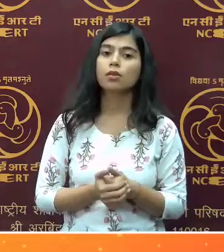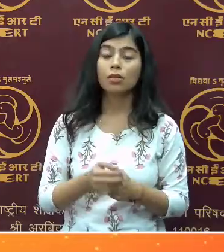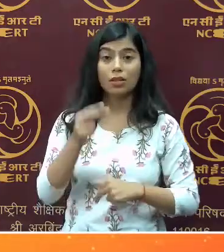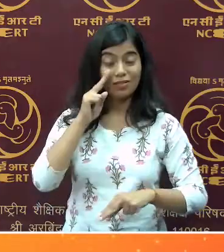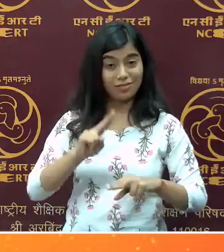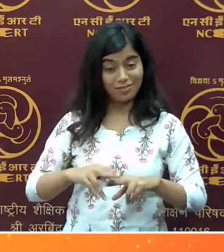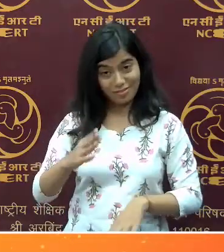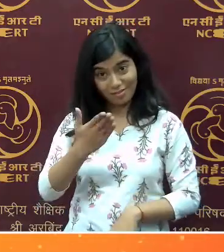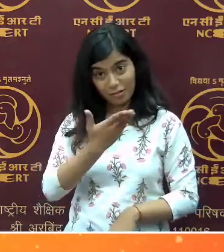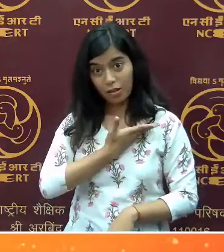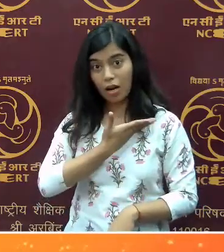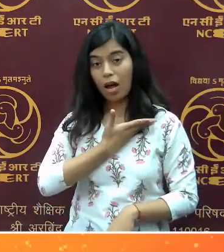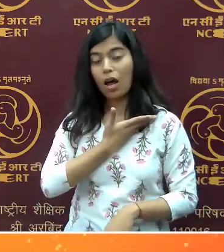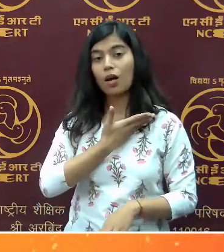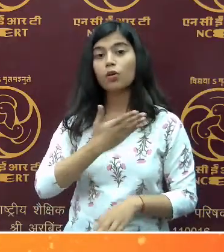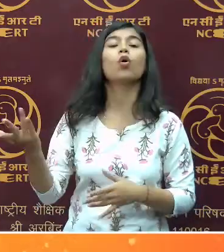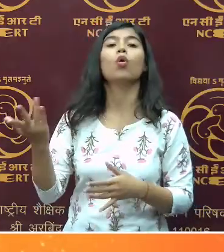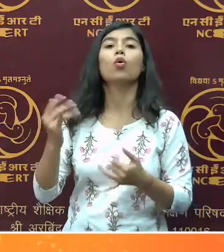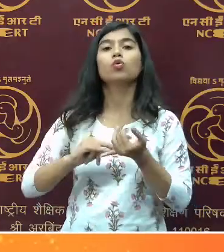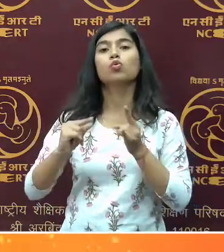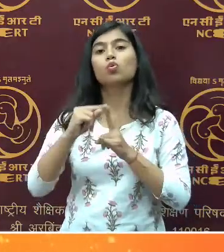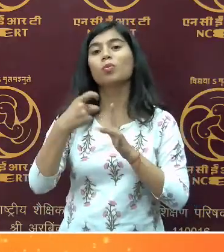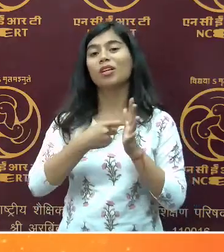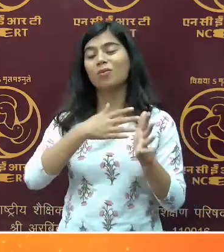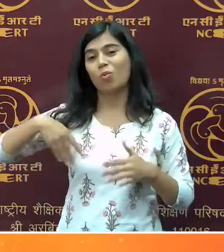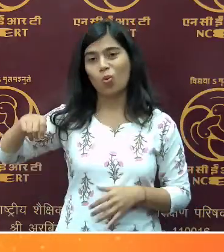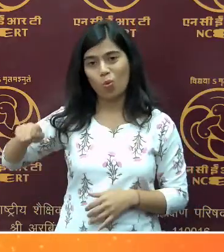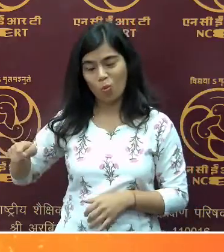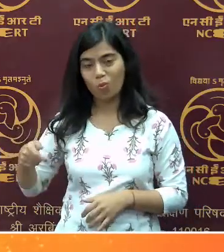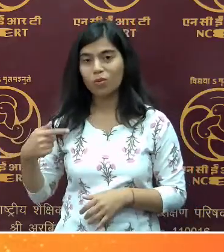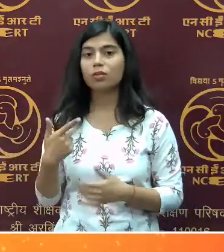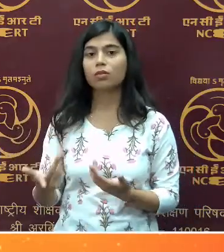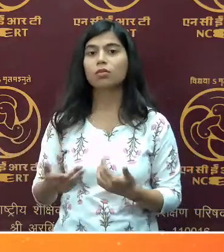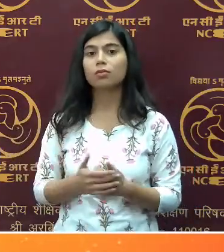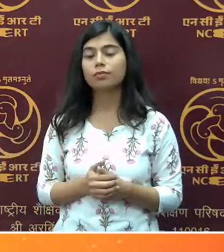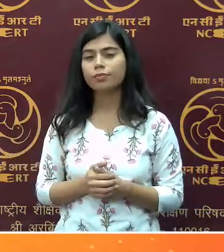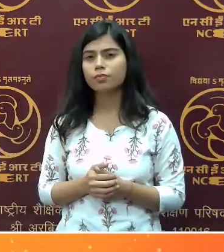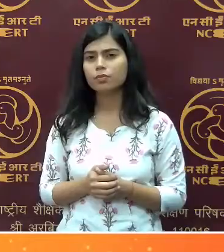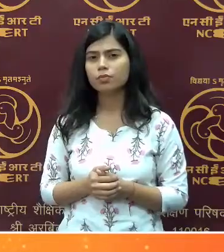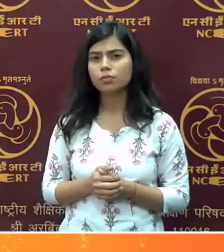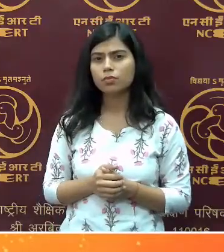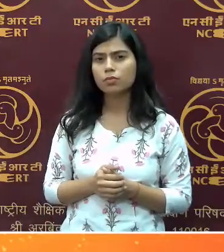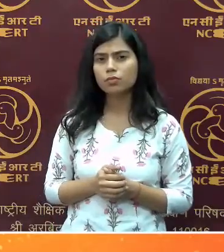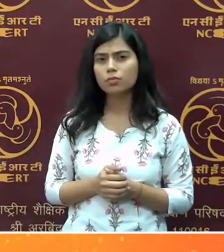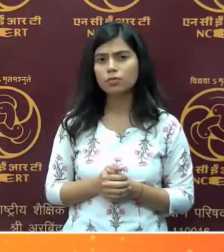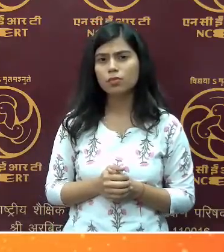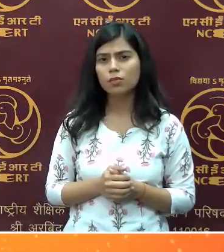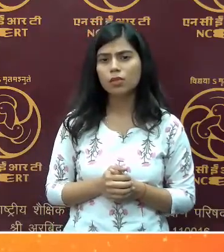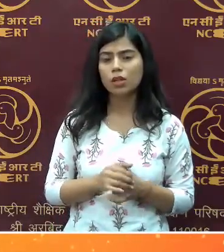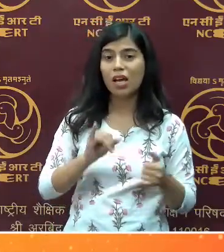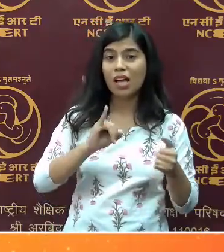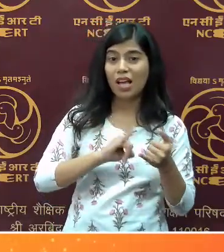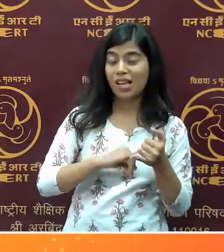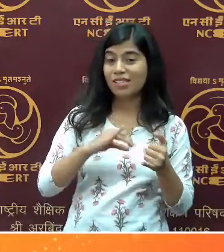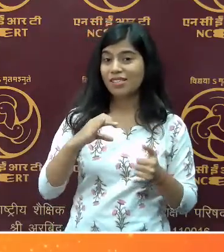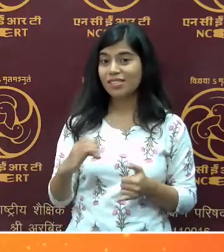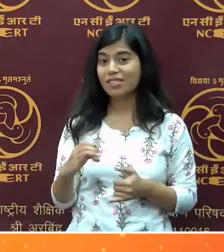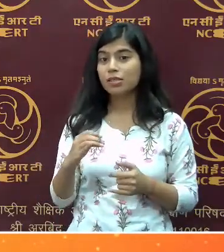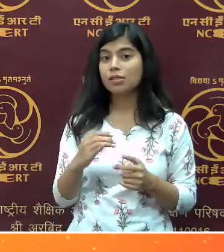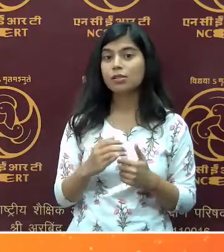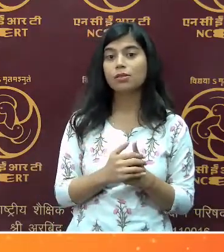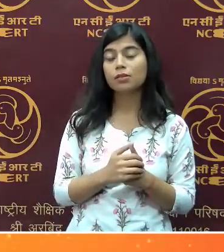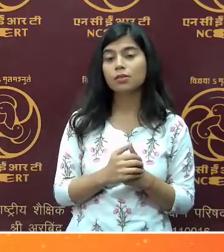life, Supreme Court has given interpretation that right to life does not merely mean a vegetative existence, mere